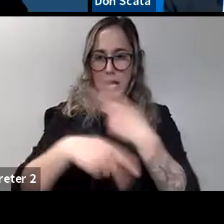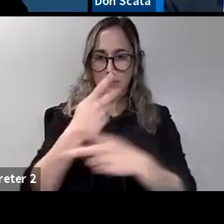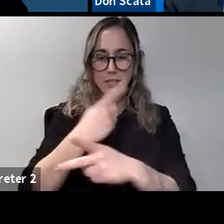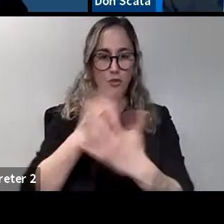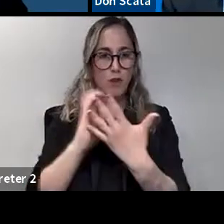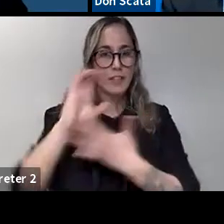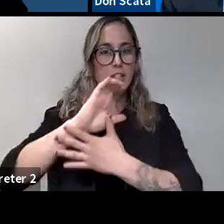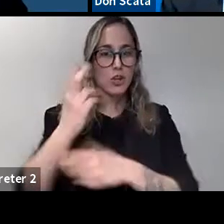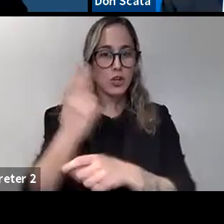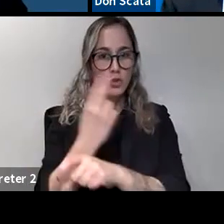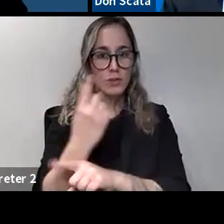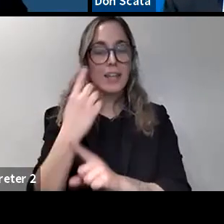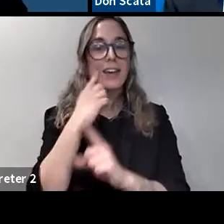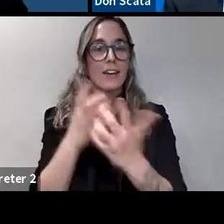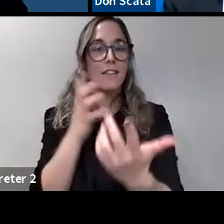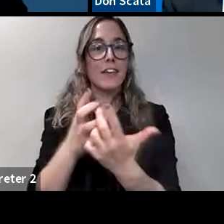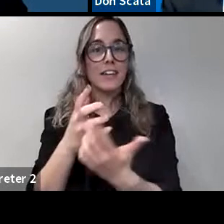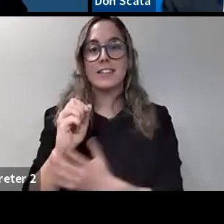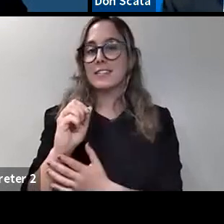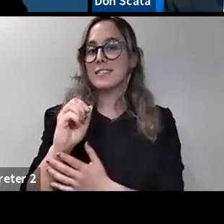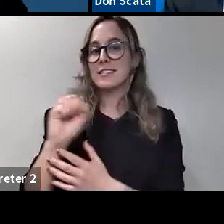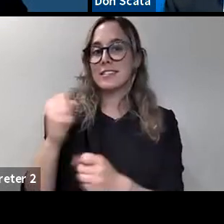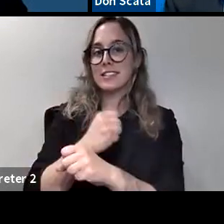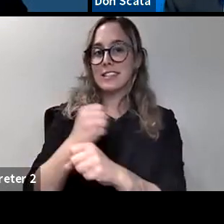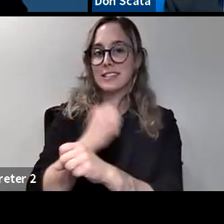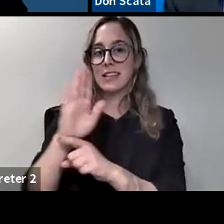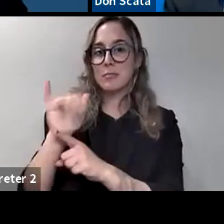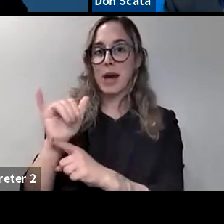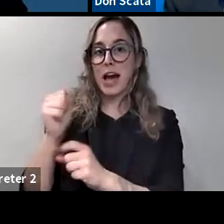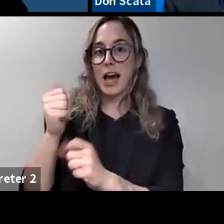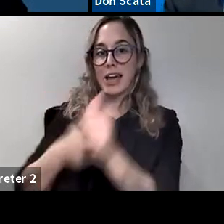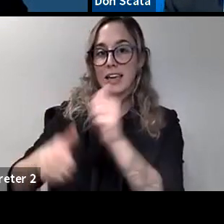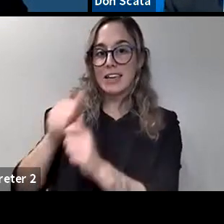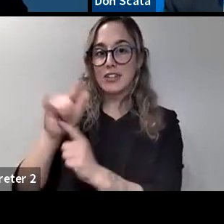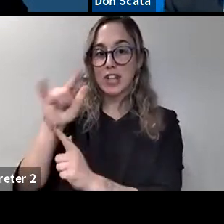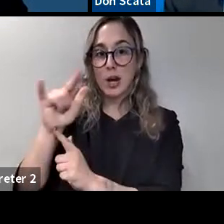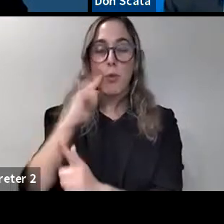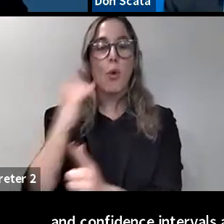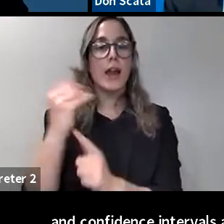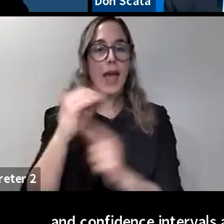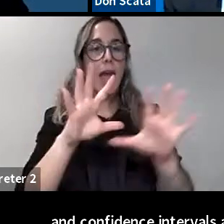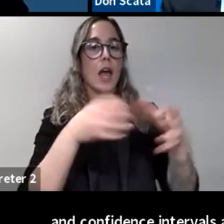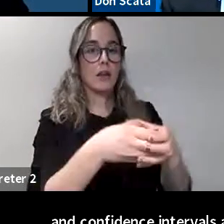fit statistics by airport and for all airports combined.